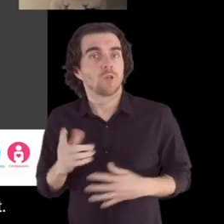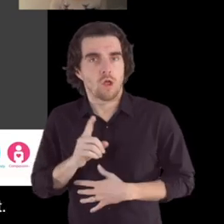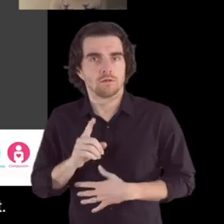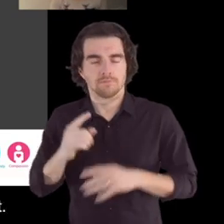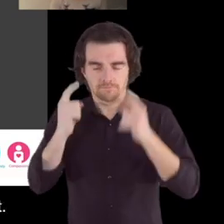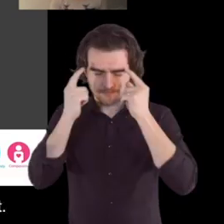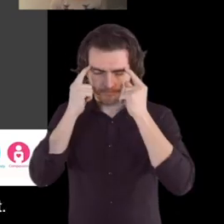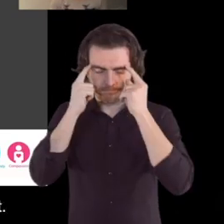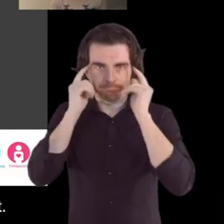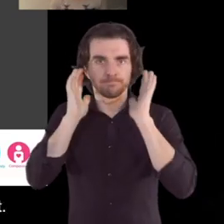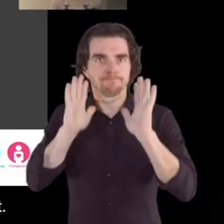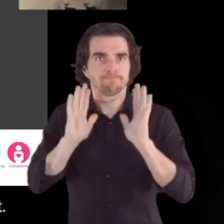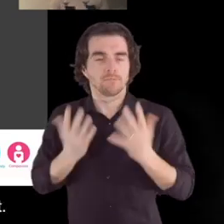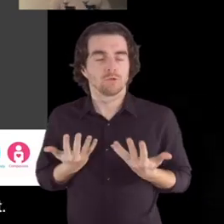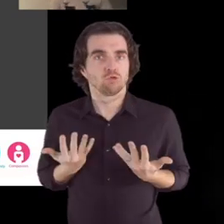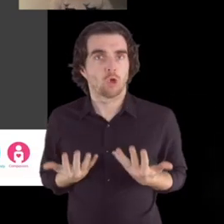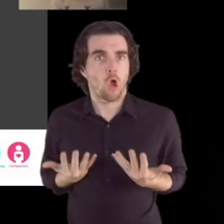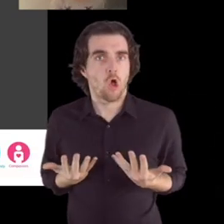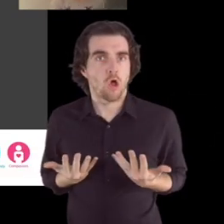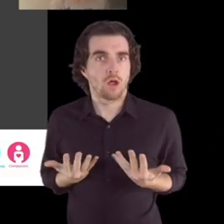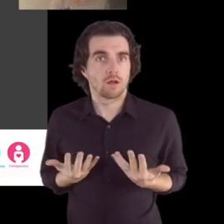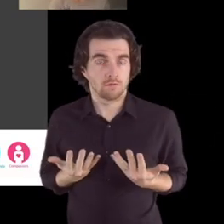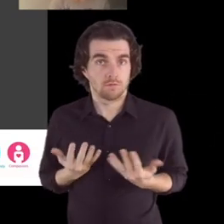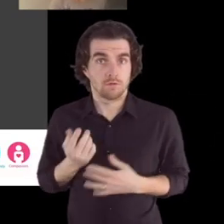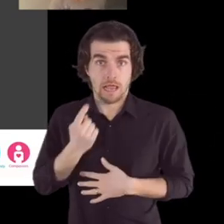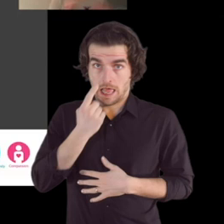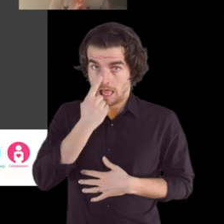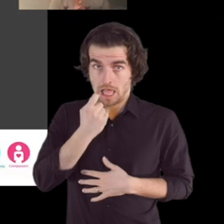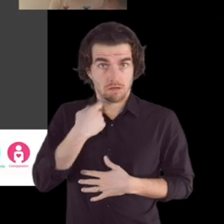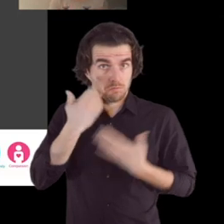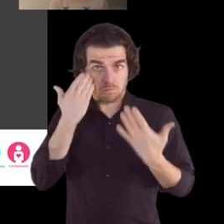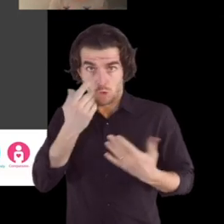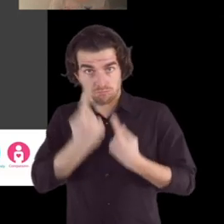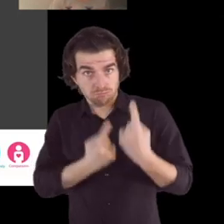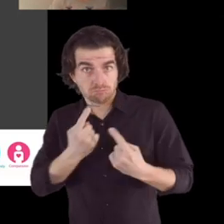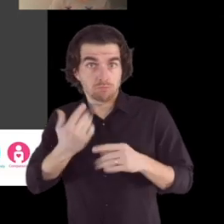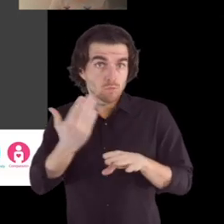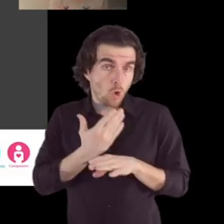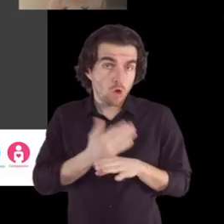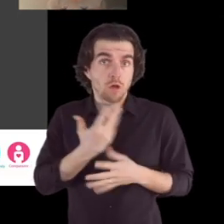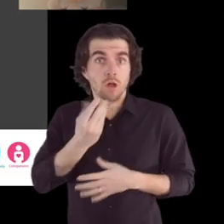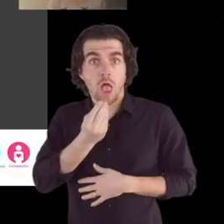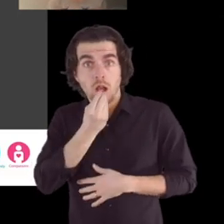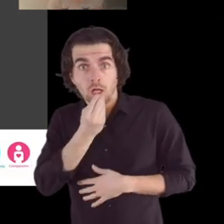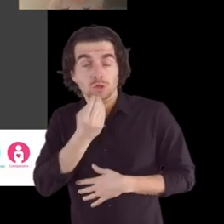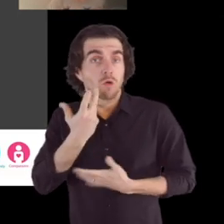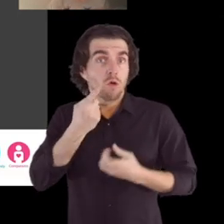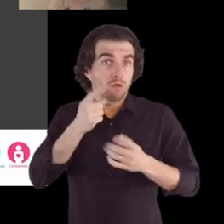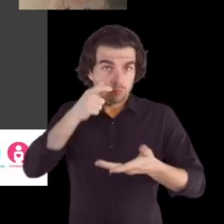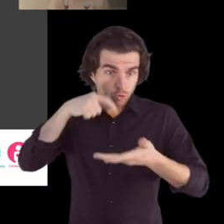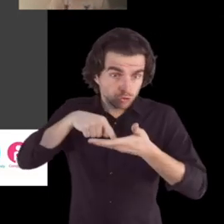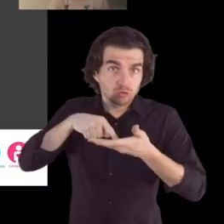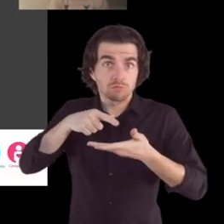and really be present in the moment. So if you can, I don't know whether you might be at home or you might be in work or you might be on your lunch, wherever you